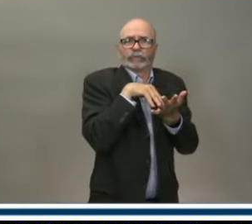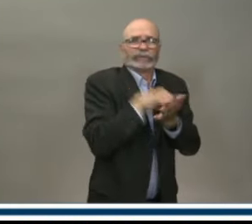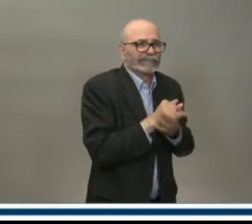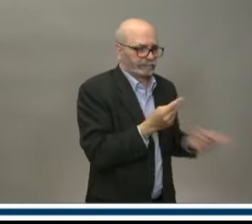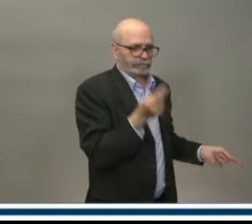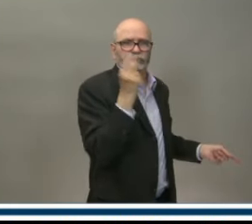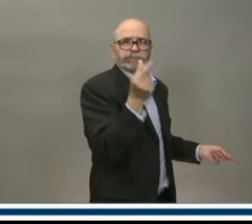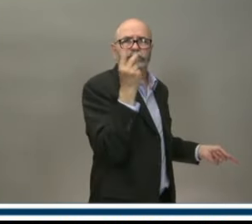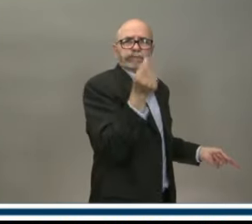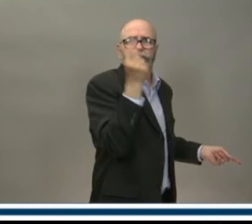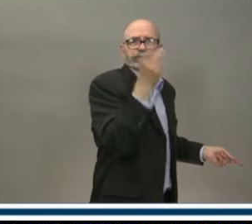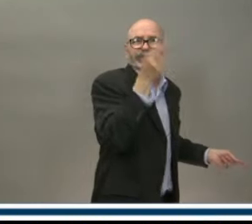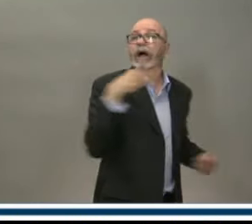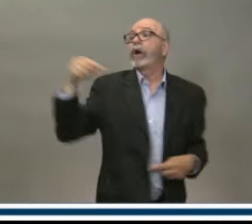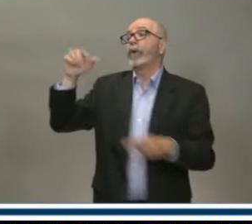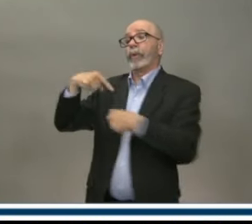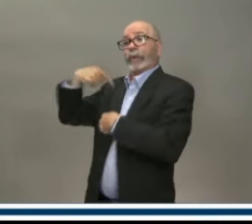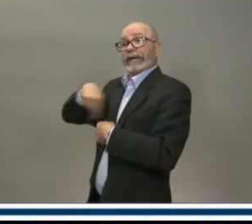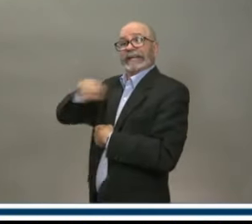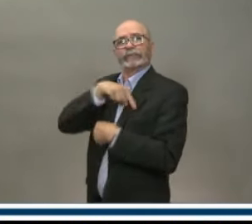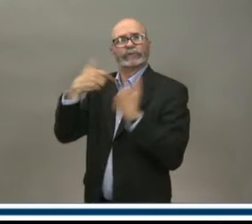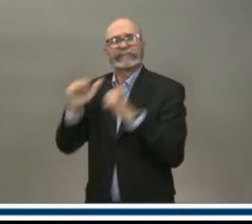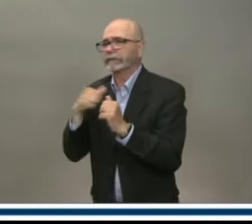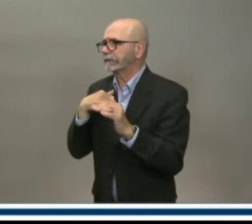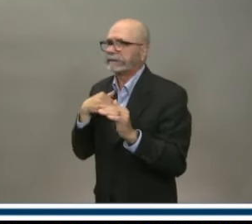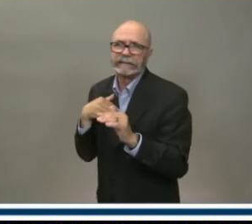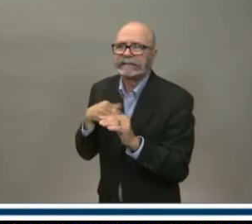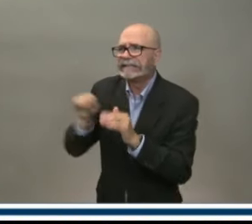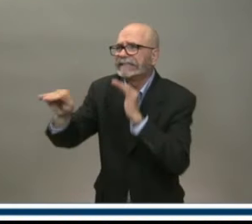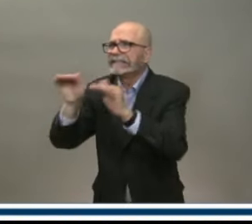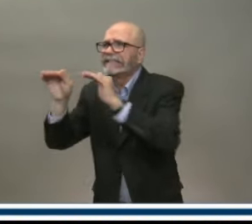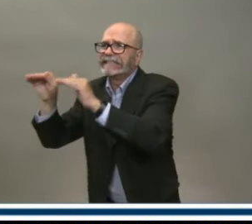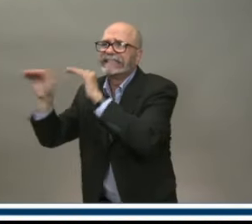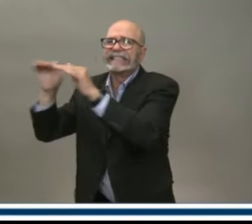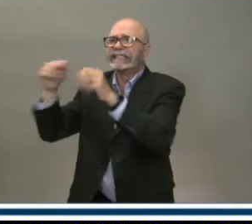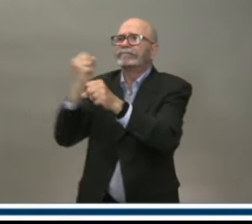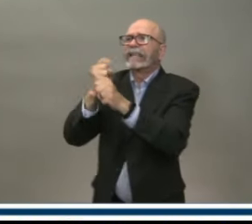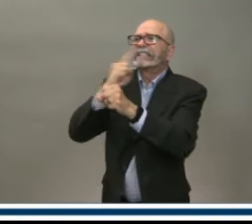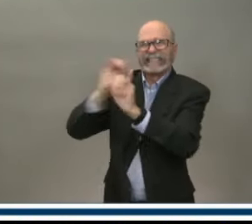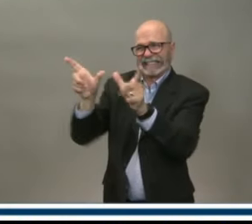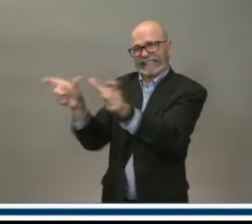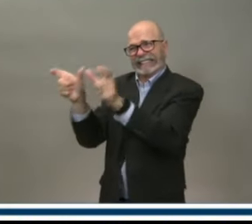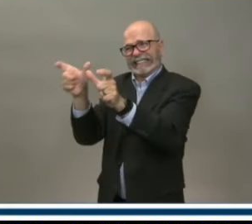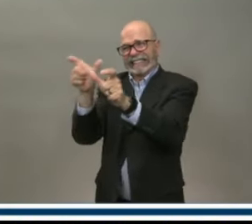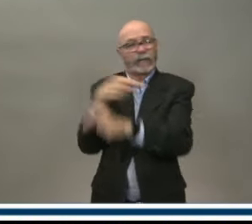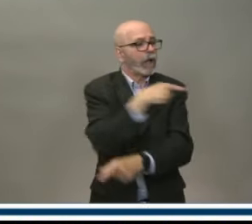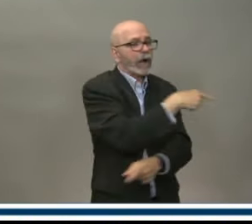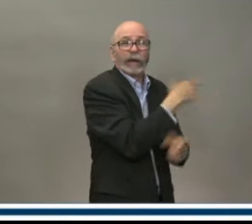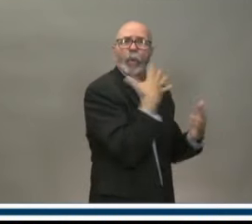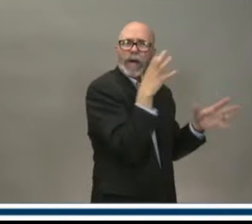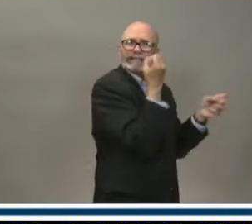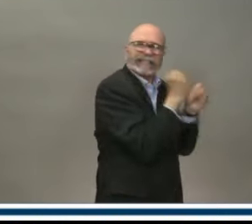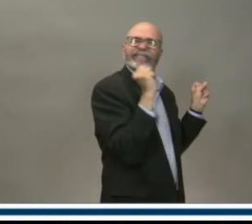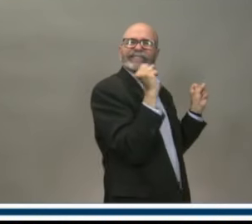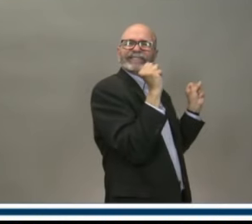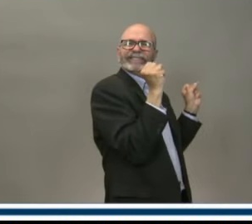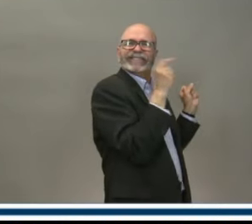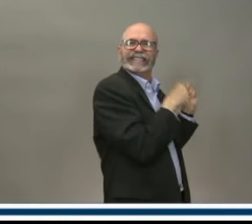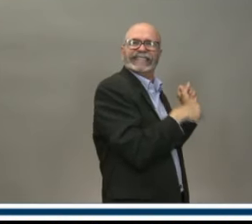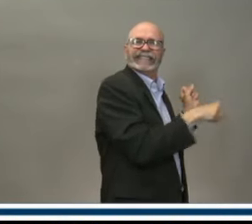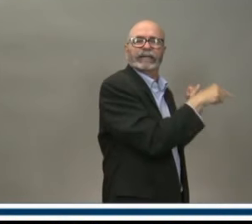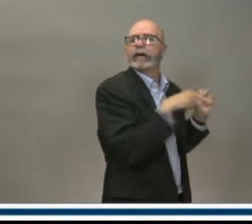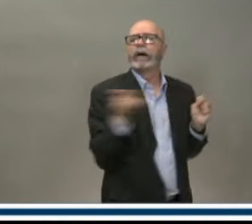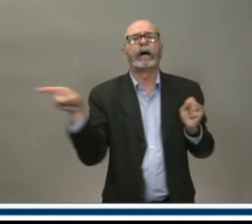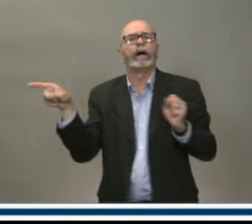do what we can do to minimize spread in our communities so they can be safe. We can minimize the chance of a healthcare